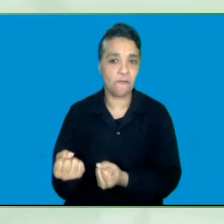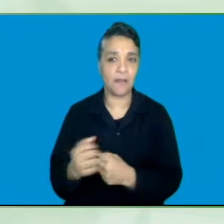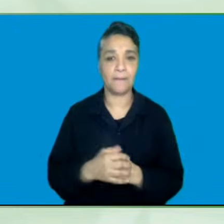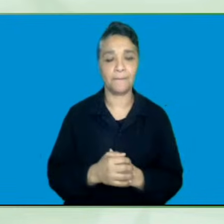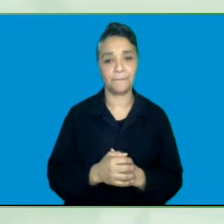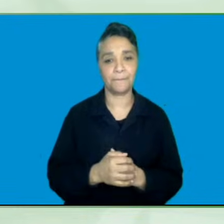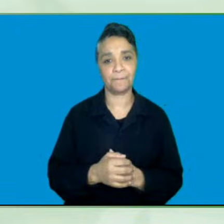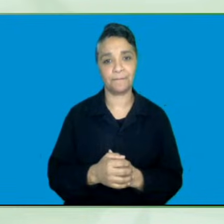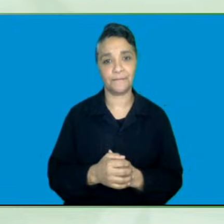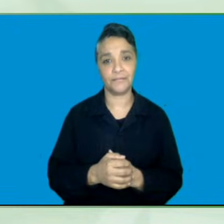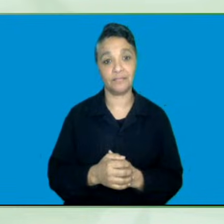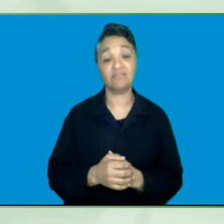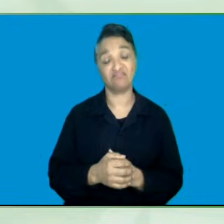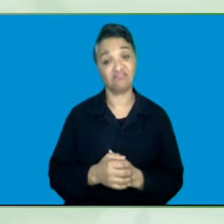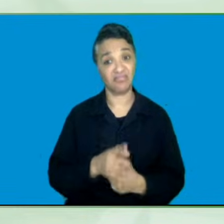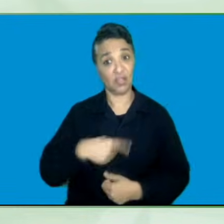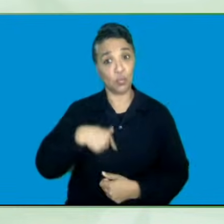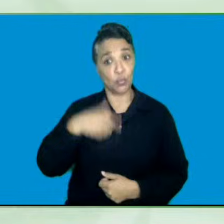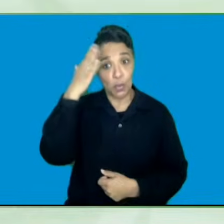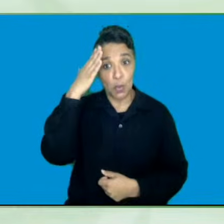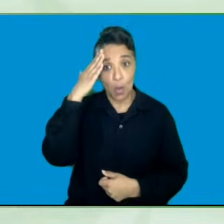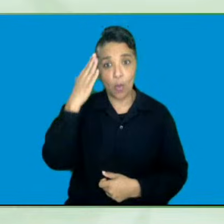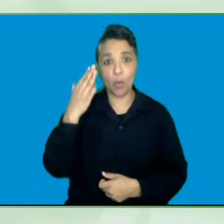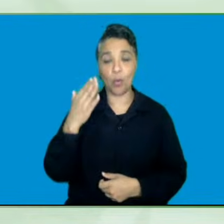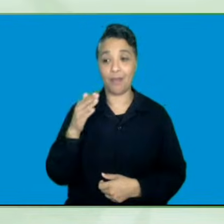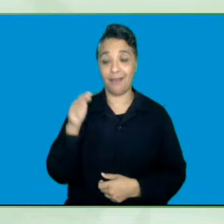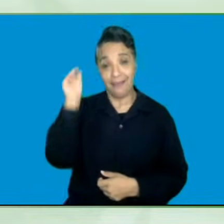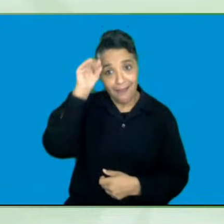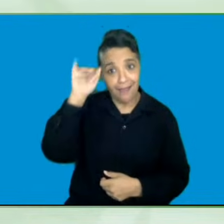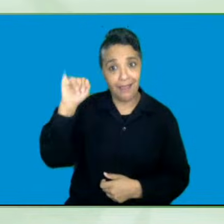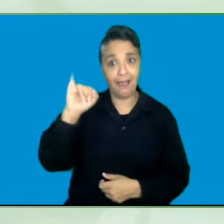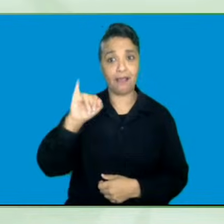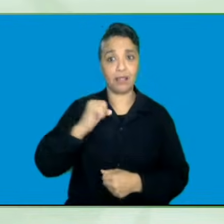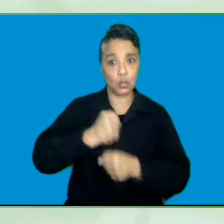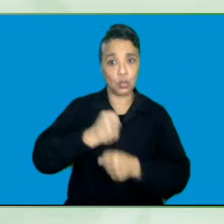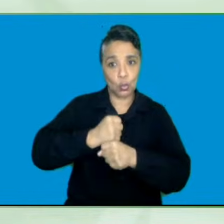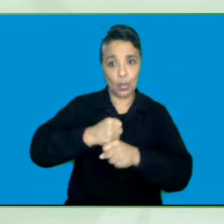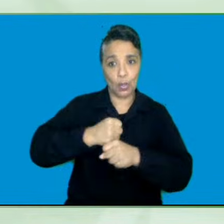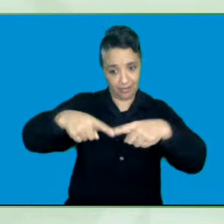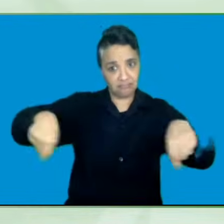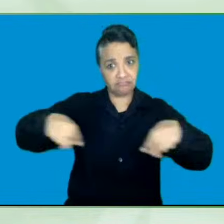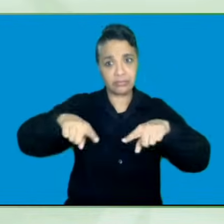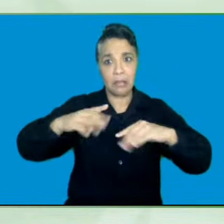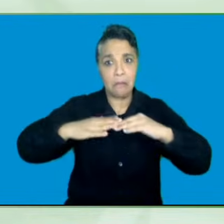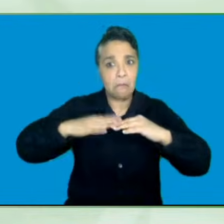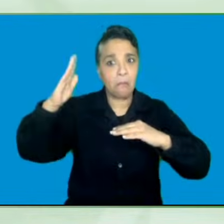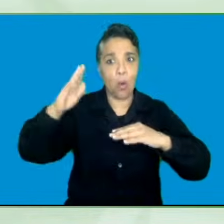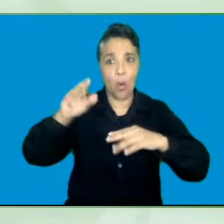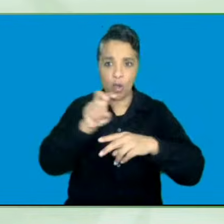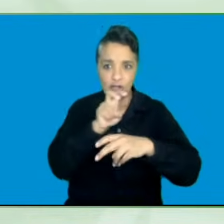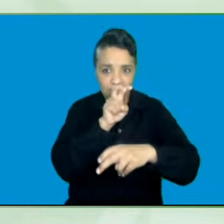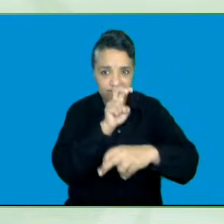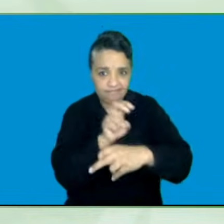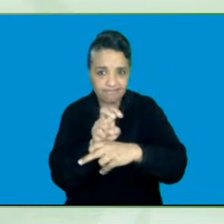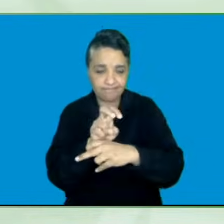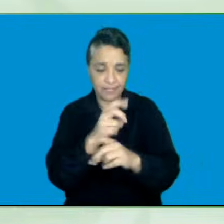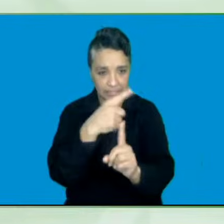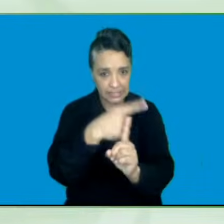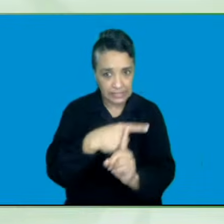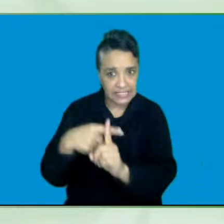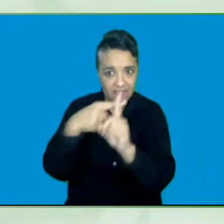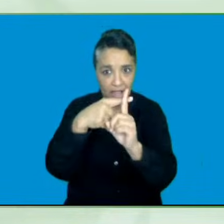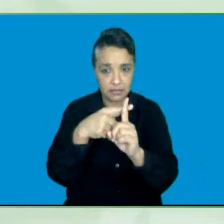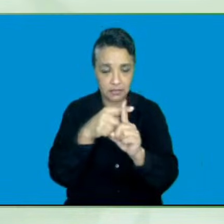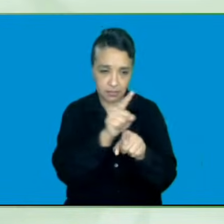there's already concern about how AI in the workplace could lead to greater monitoring and surveillance. And I